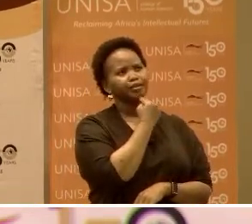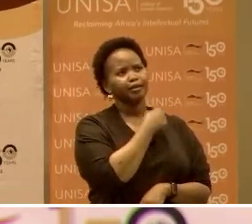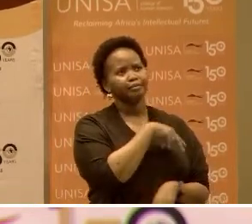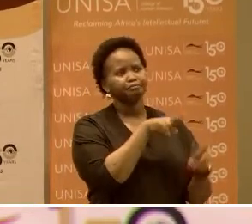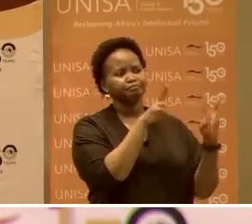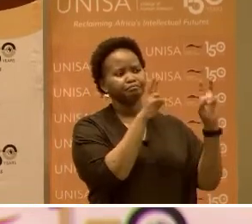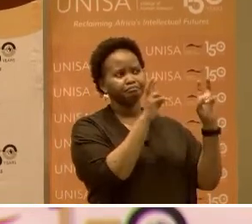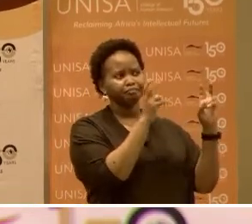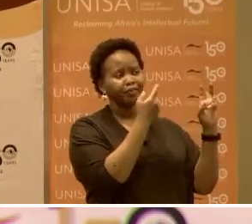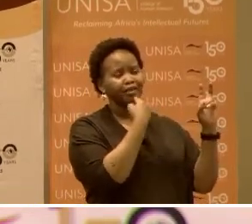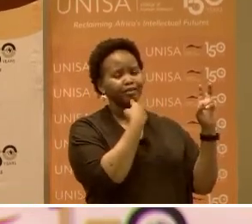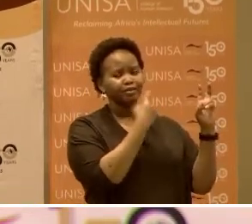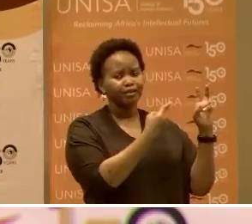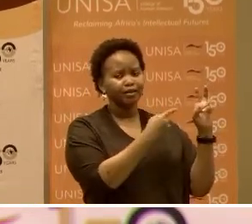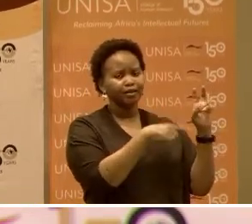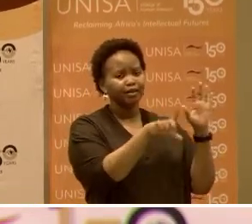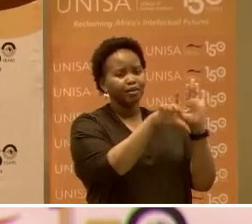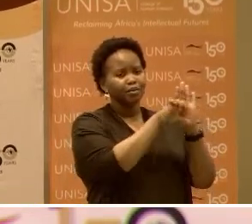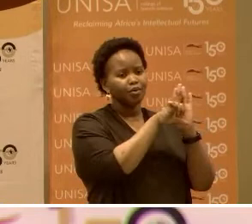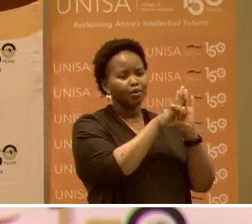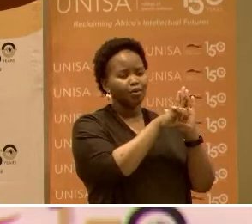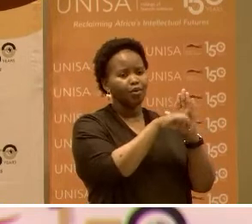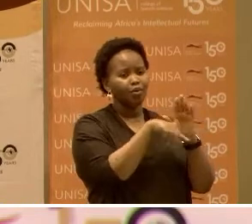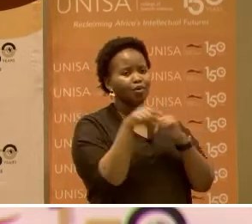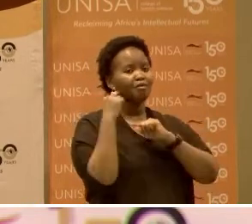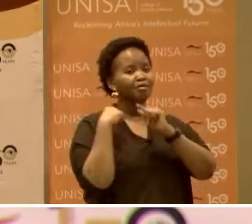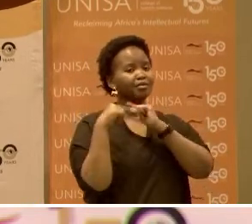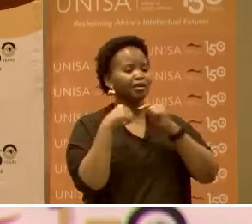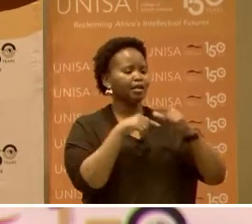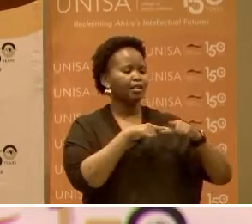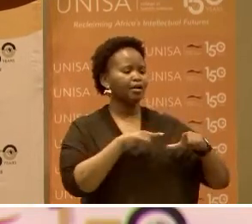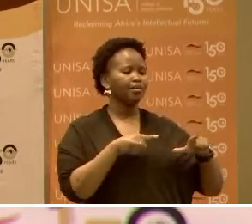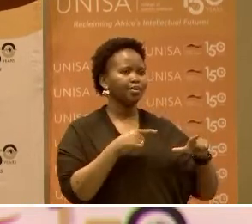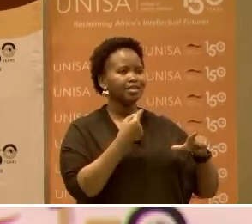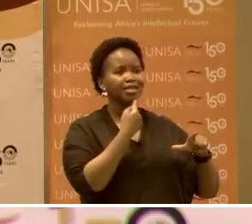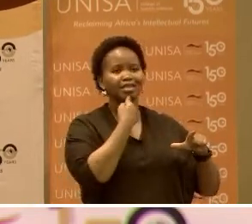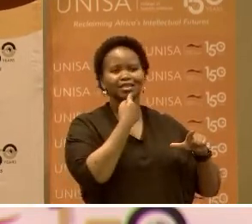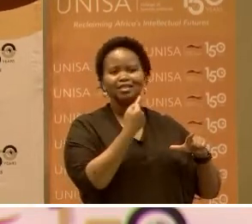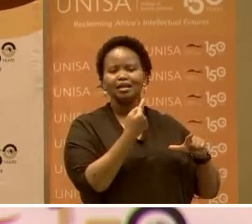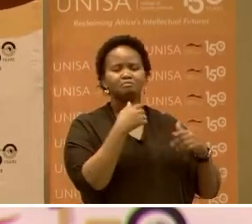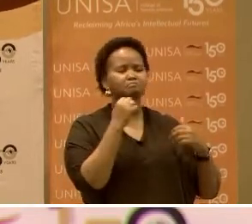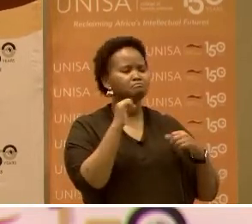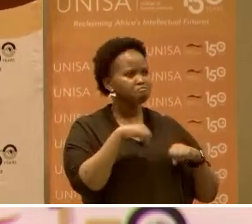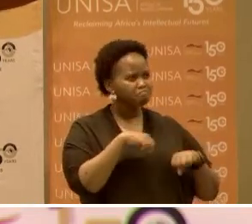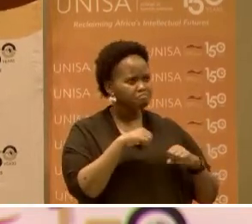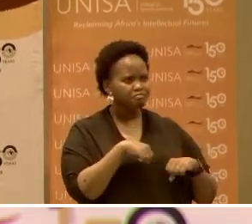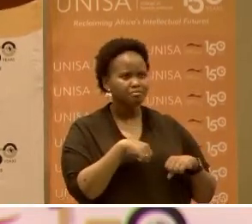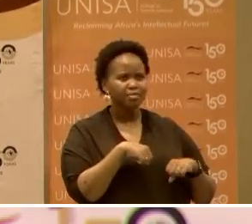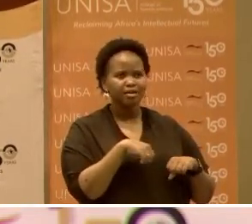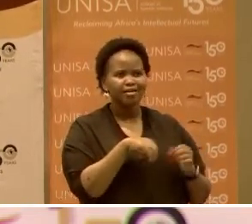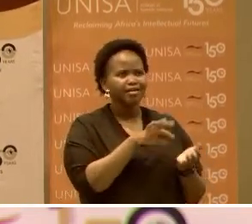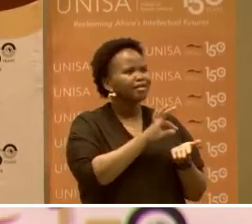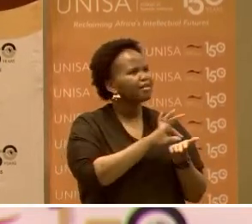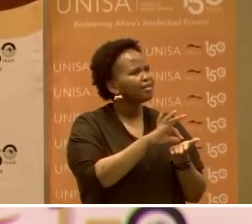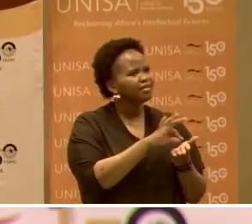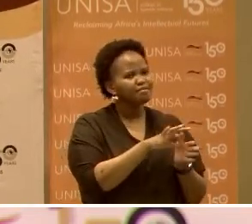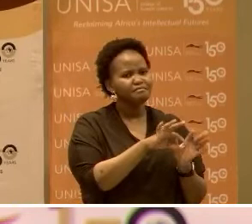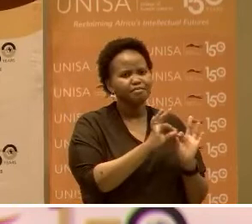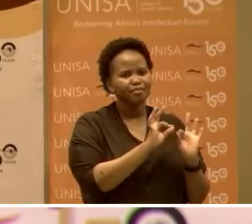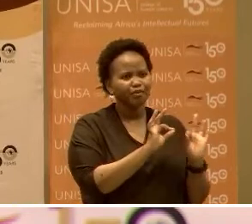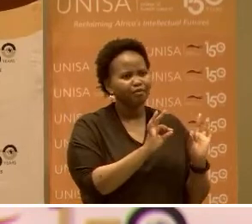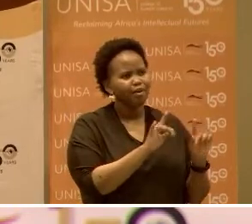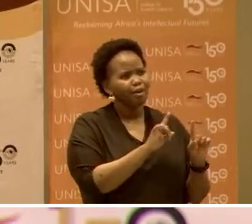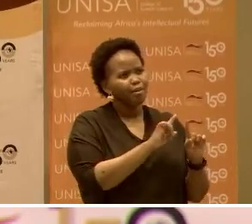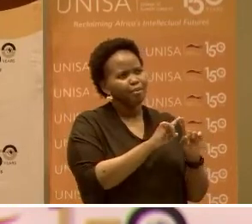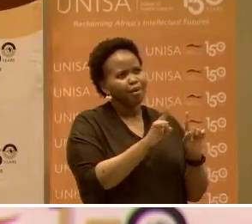of indigenous languages is a grim one. And it's unfortunate that